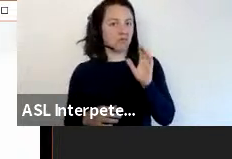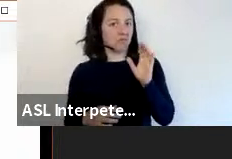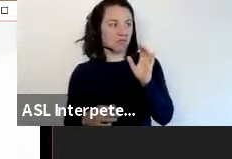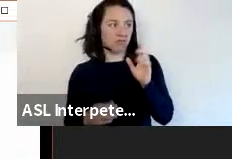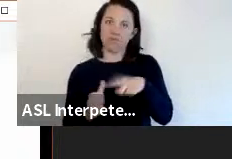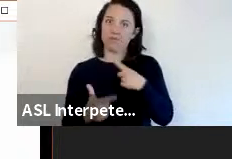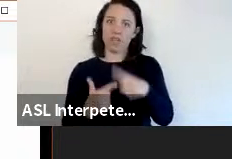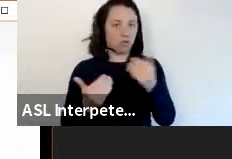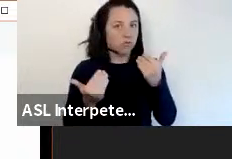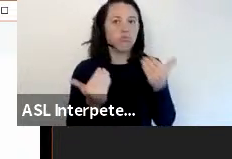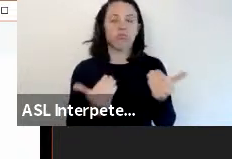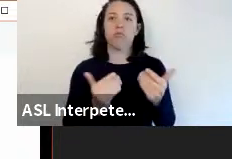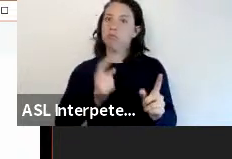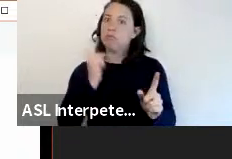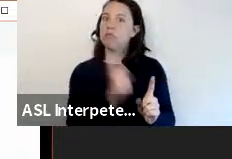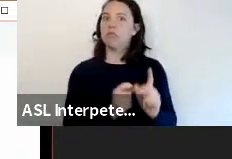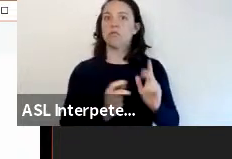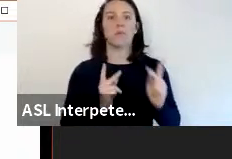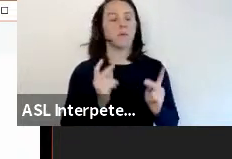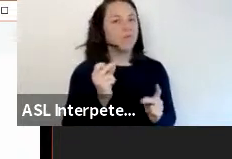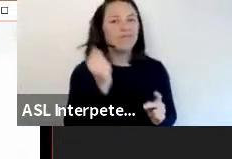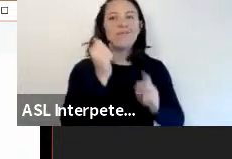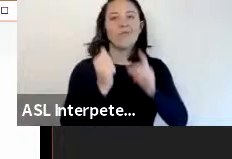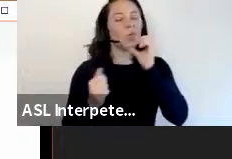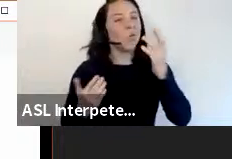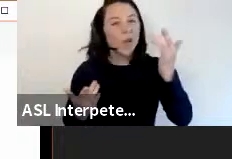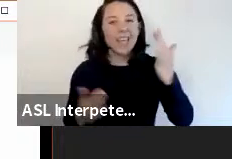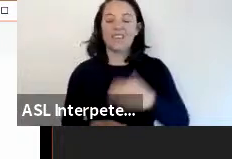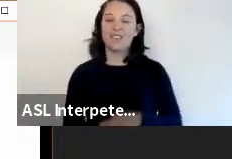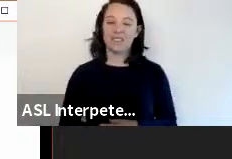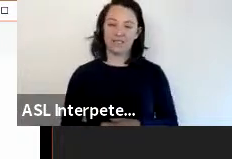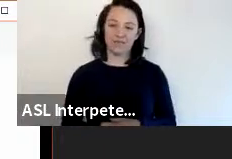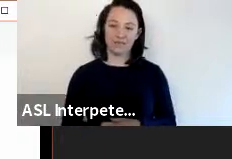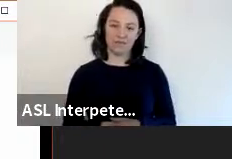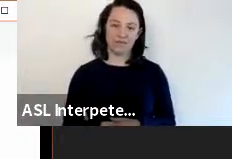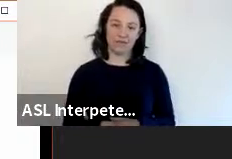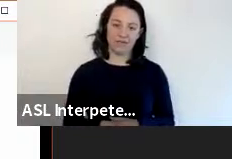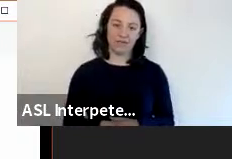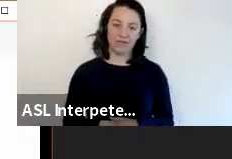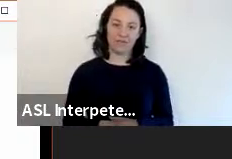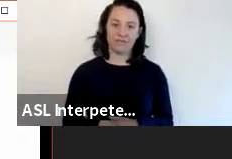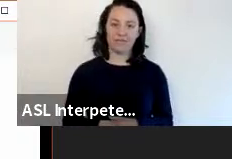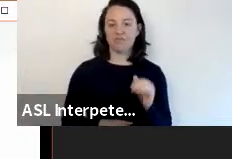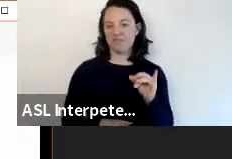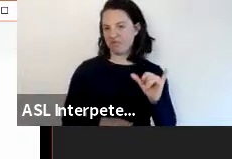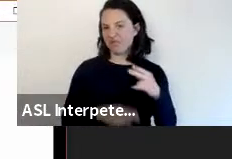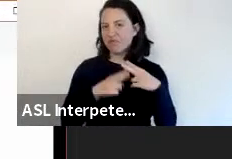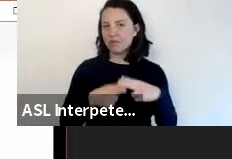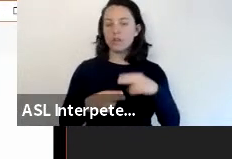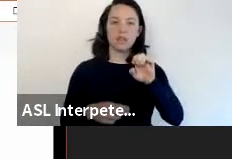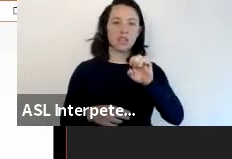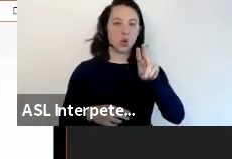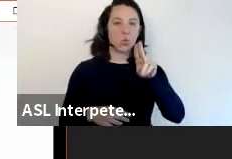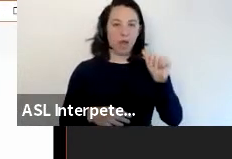in a timely fashion, and hence the EUA. Next slide, please.